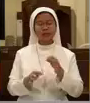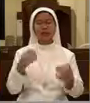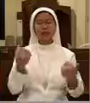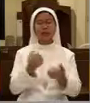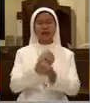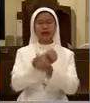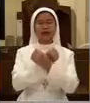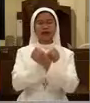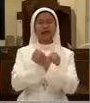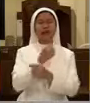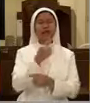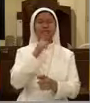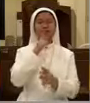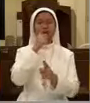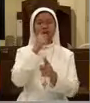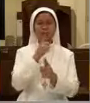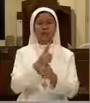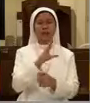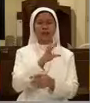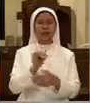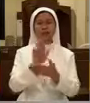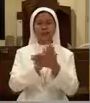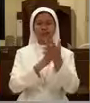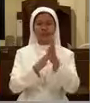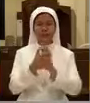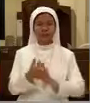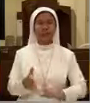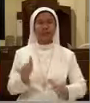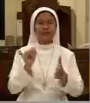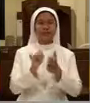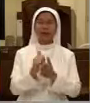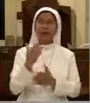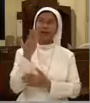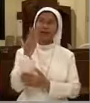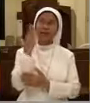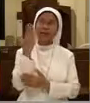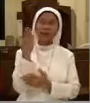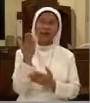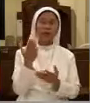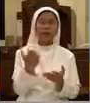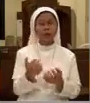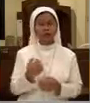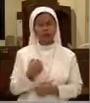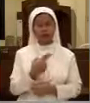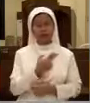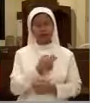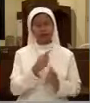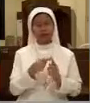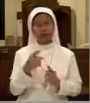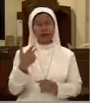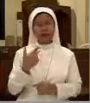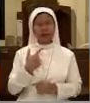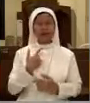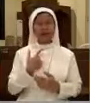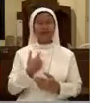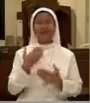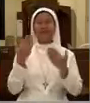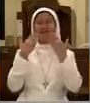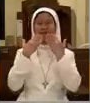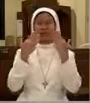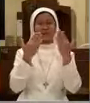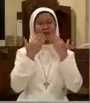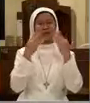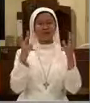love, the truth, and the peace that He wants us to possess. Thank you very much